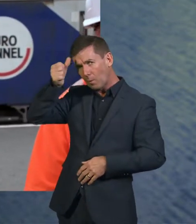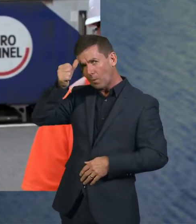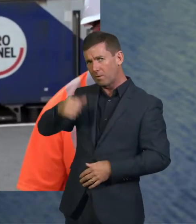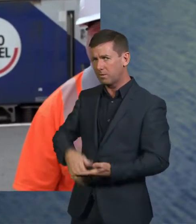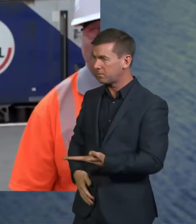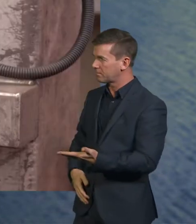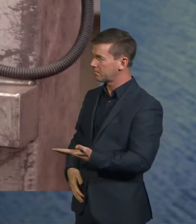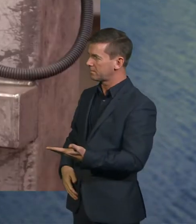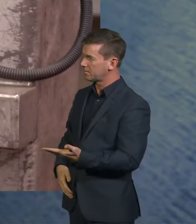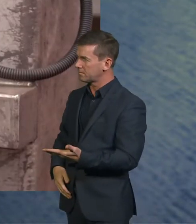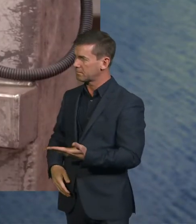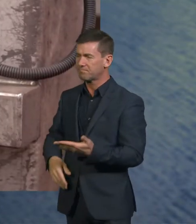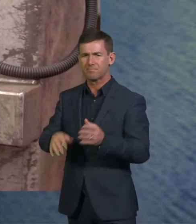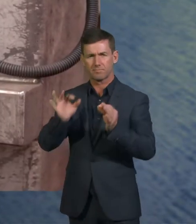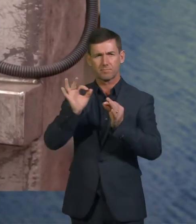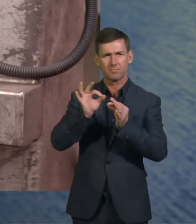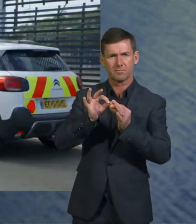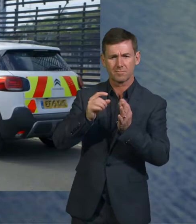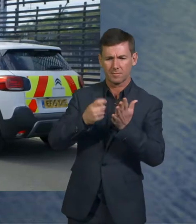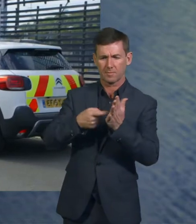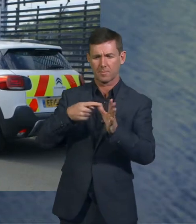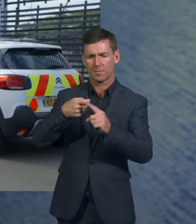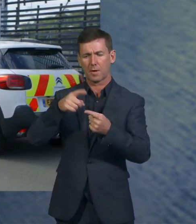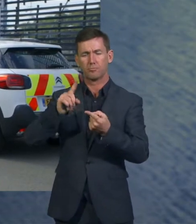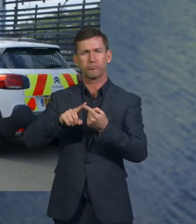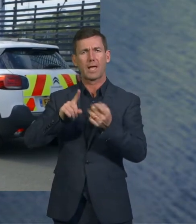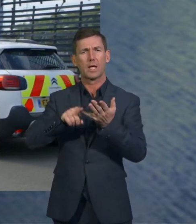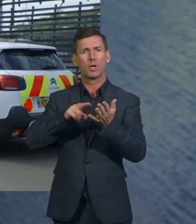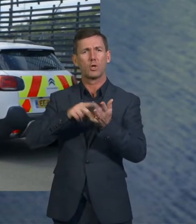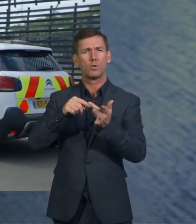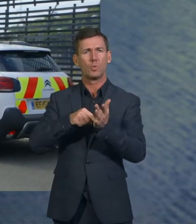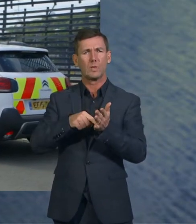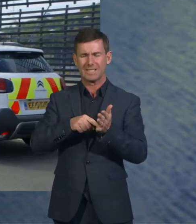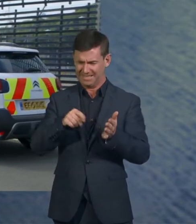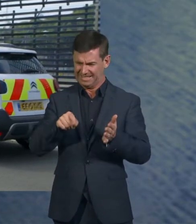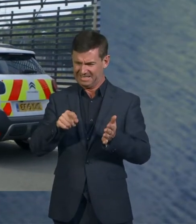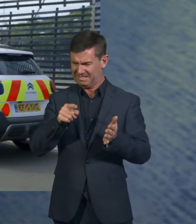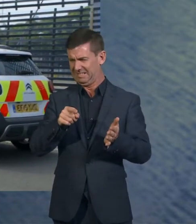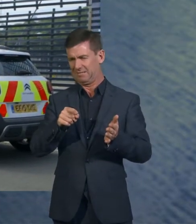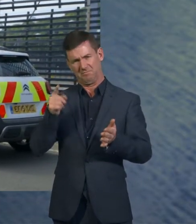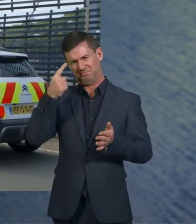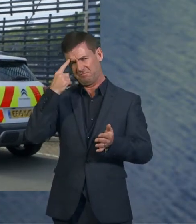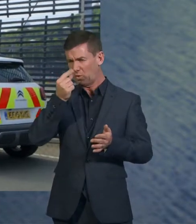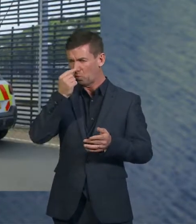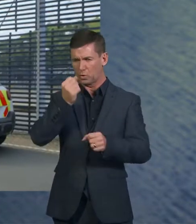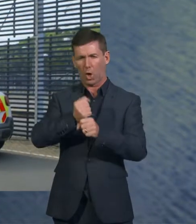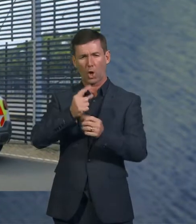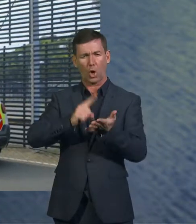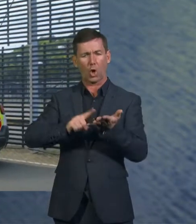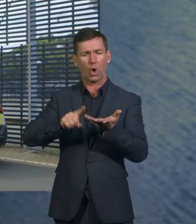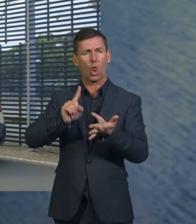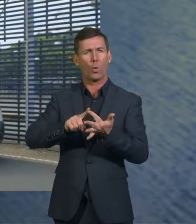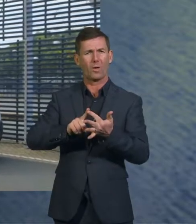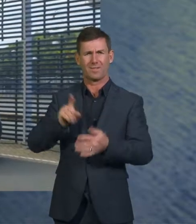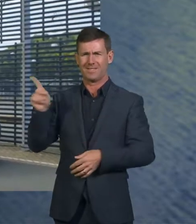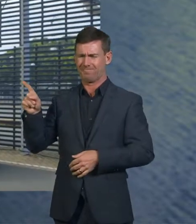unit. Dave's suggestion that a blob of glue might sort it is ignored by the French troubleshooters. They say it needs a bit more